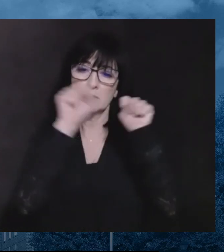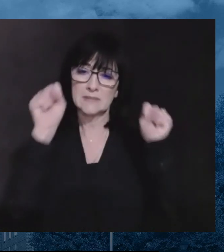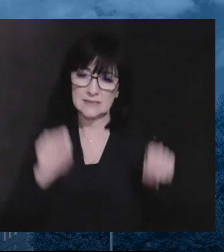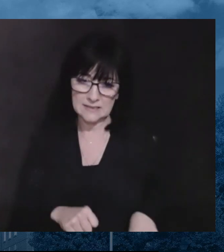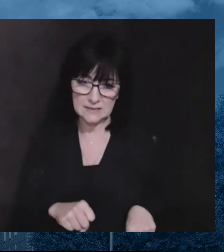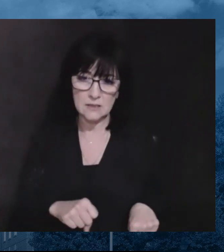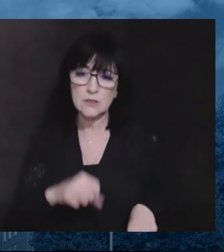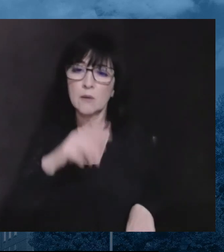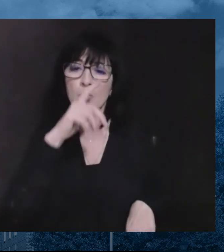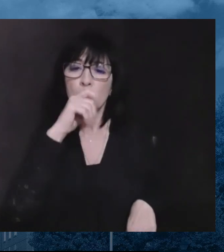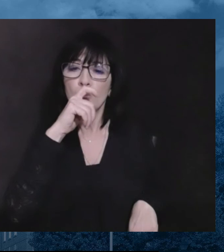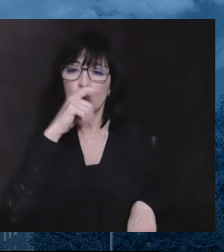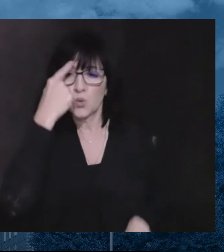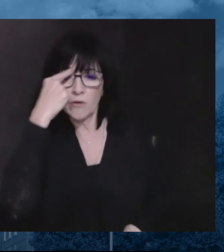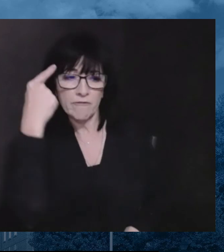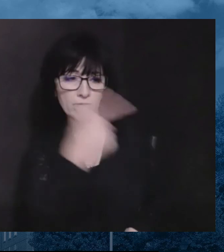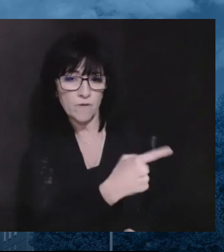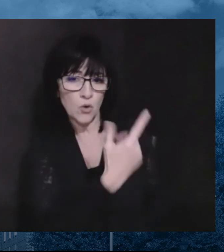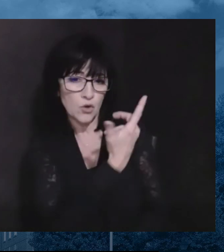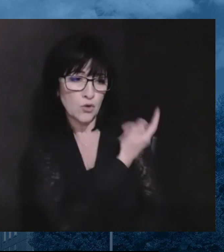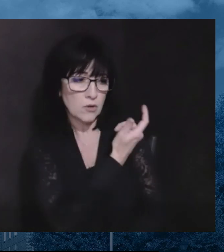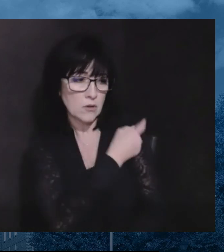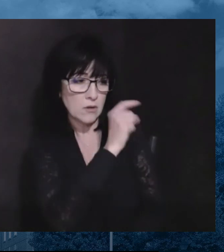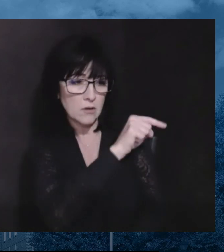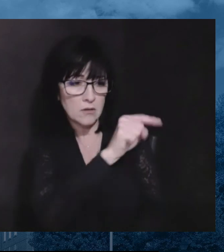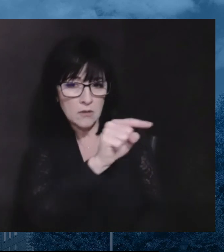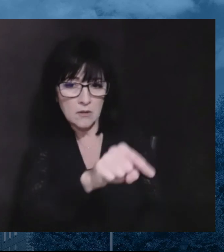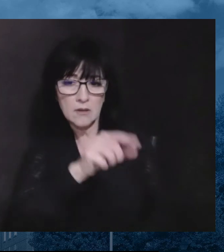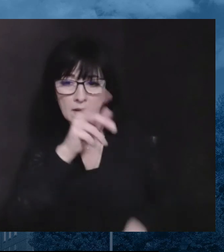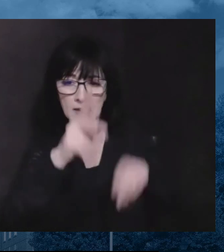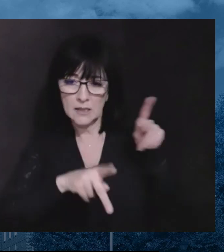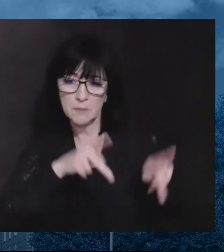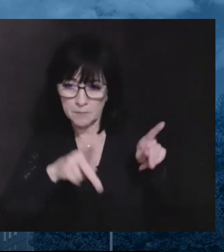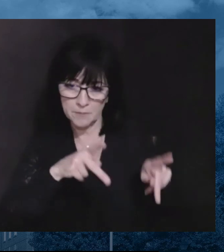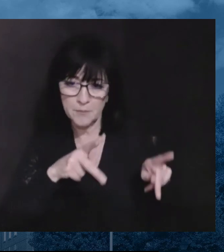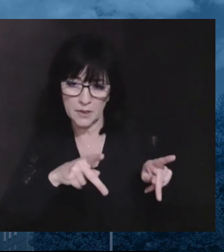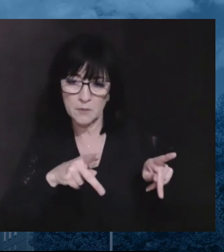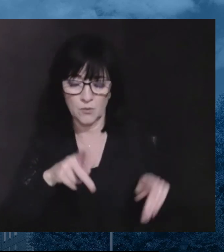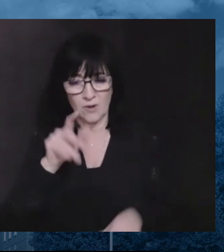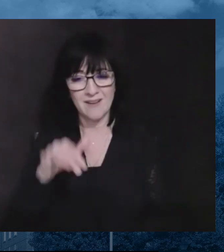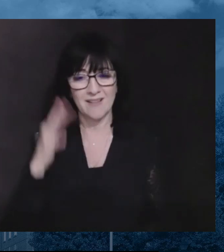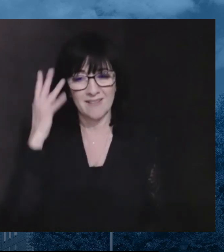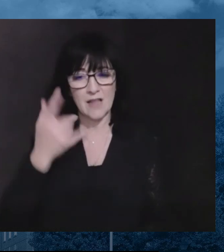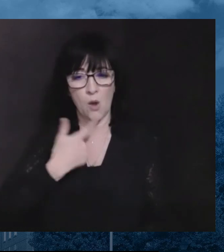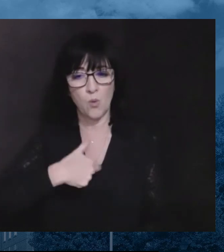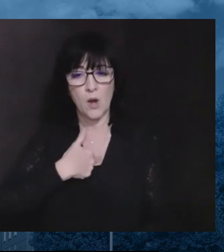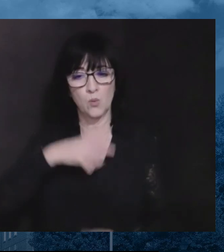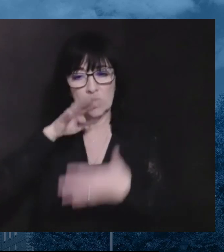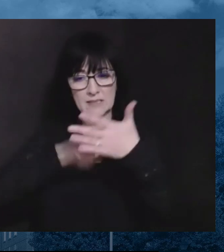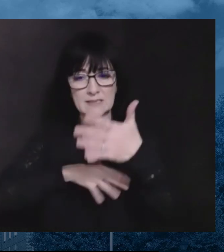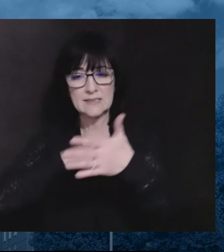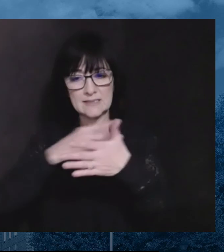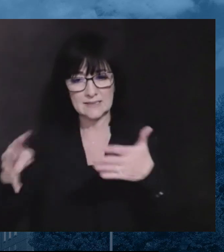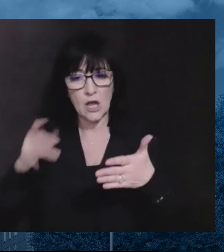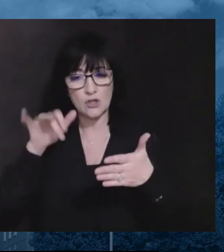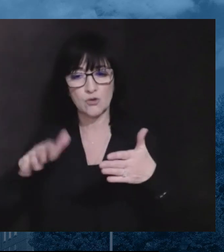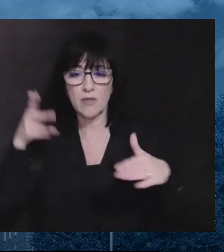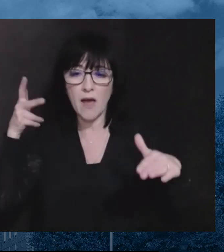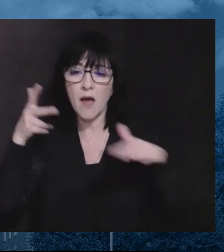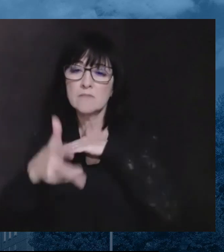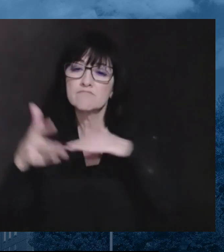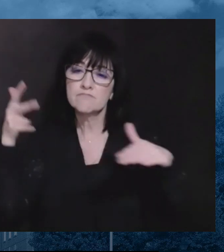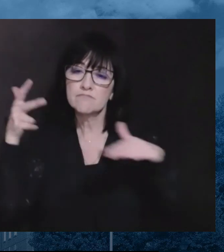staff, we are scheduling pods or vaccination events for